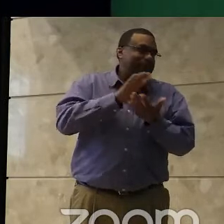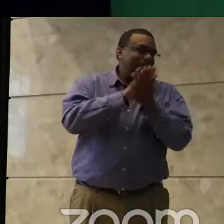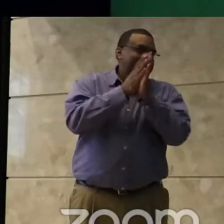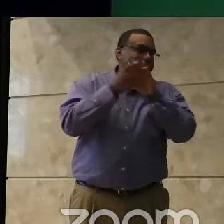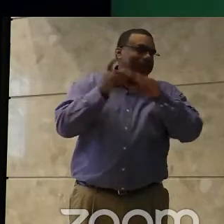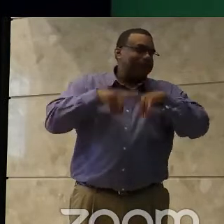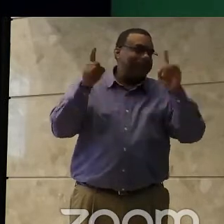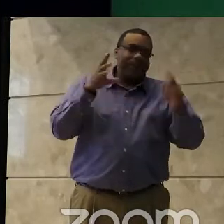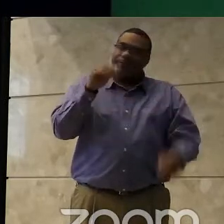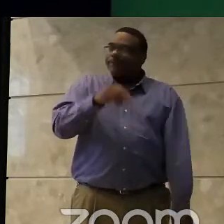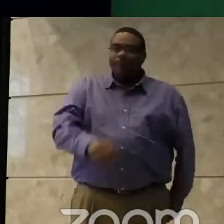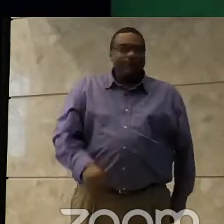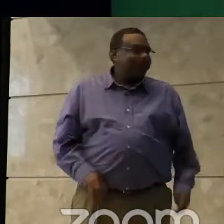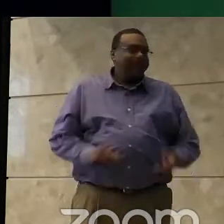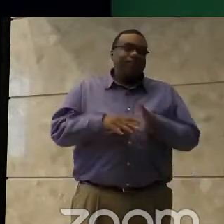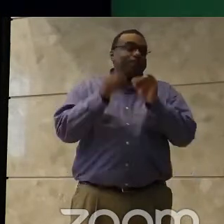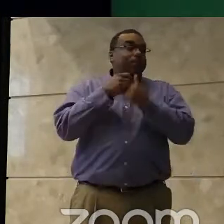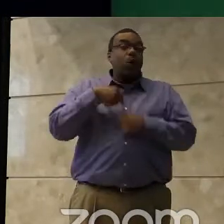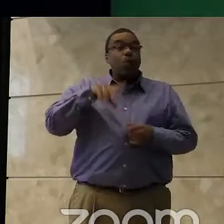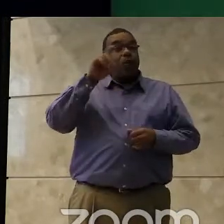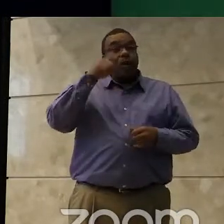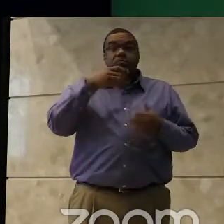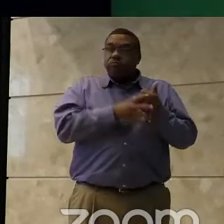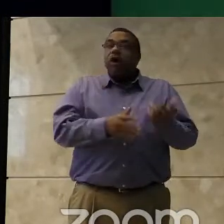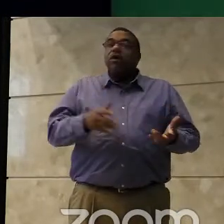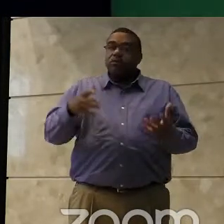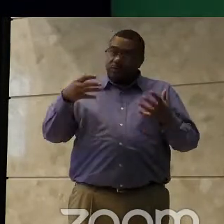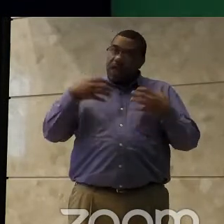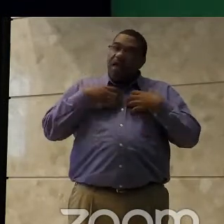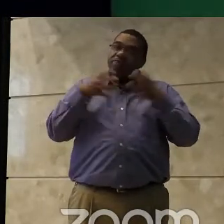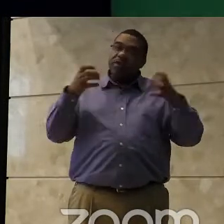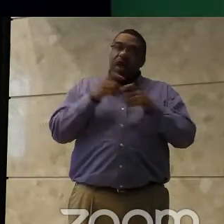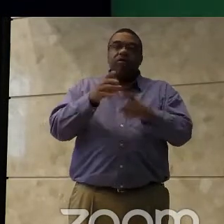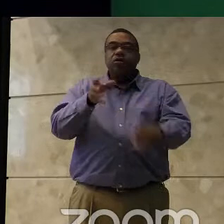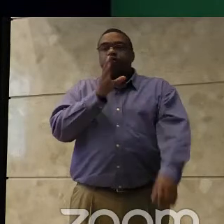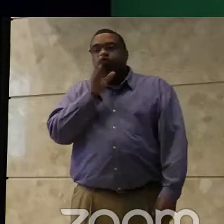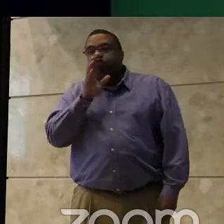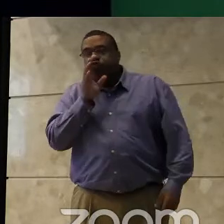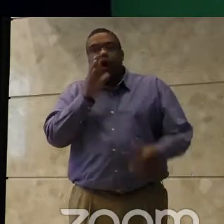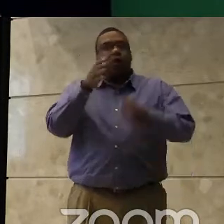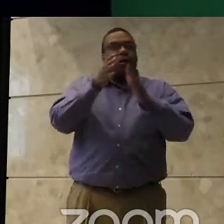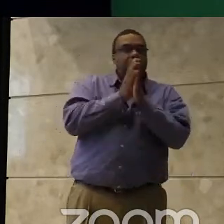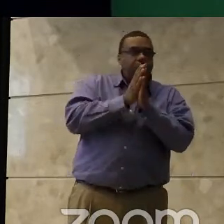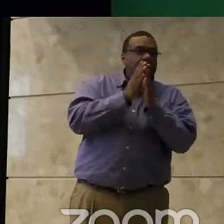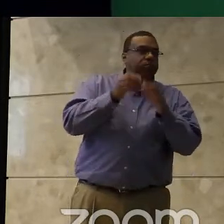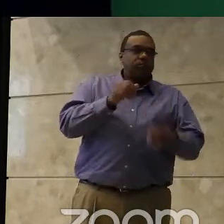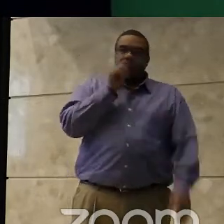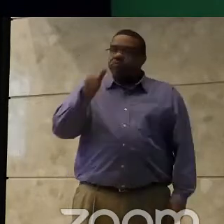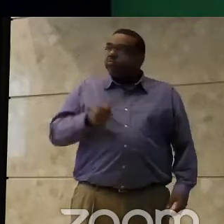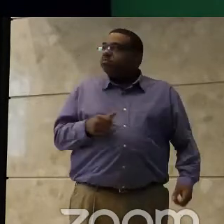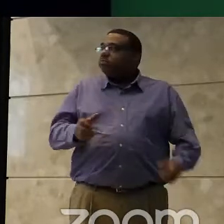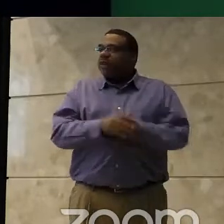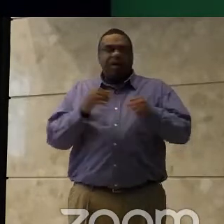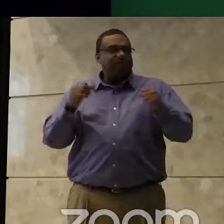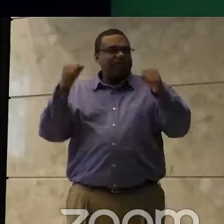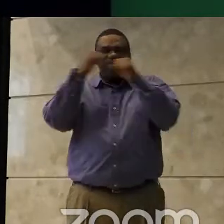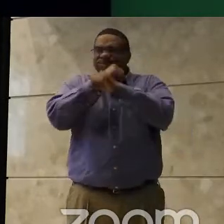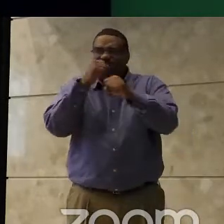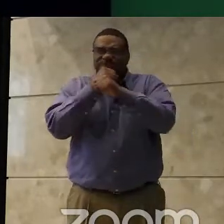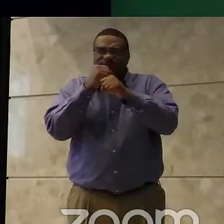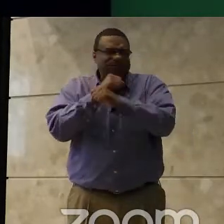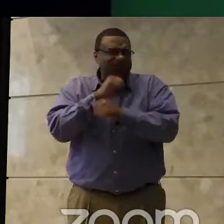You get what I'm saying? So what I'm saying is we got a lot of talking to do, praying and talking rather than this, because that helps